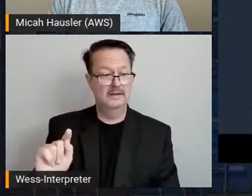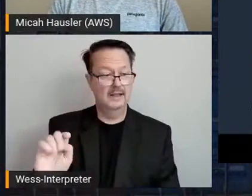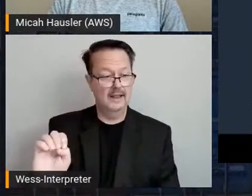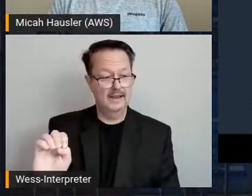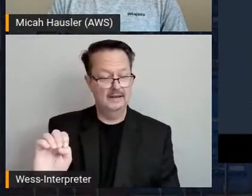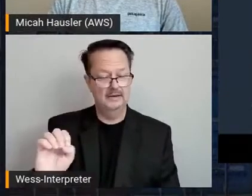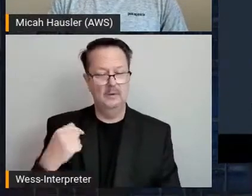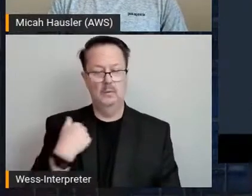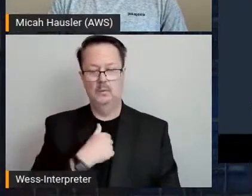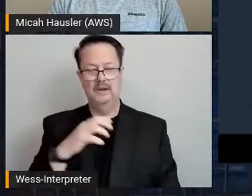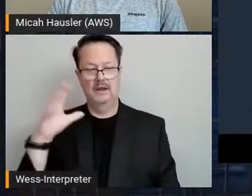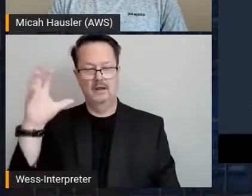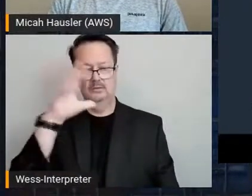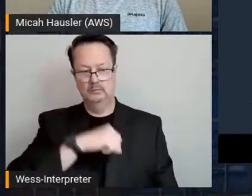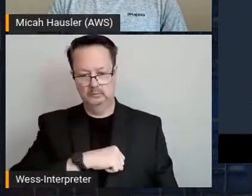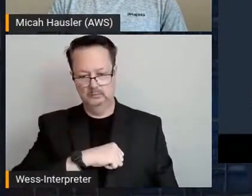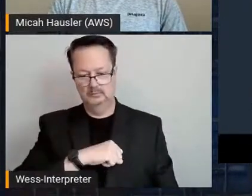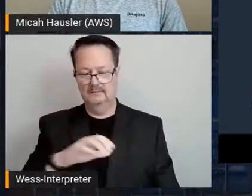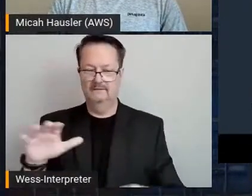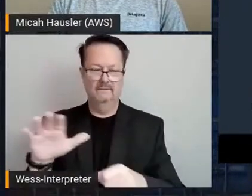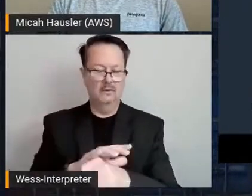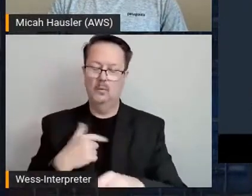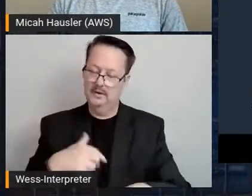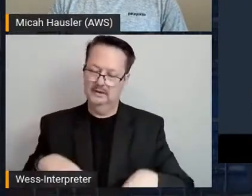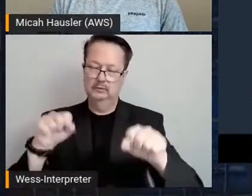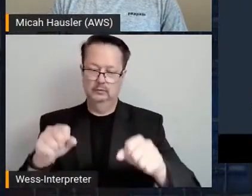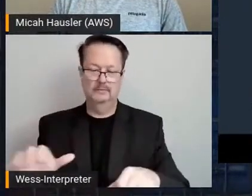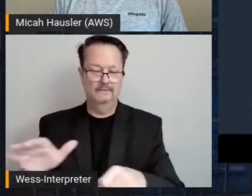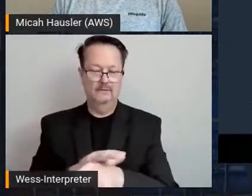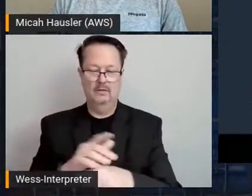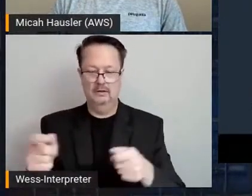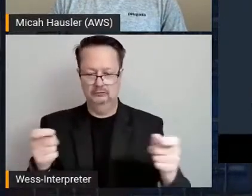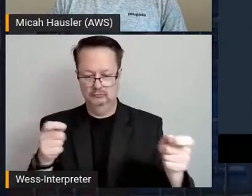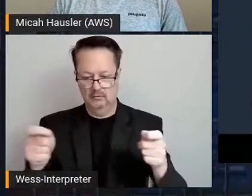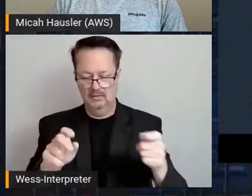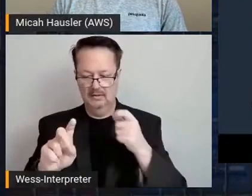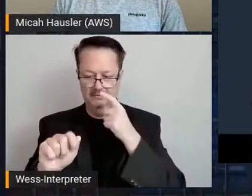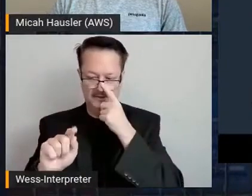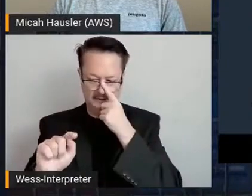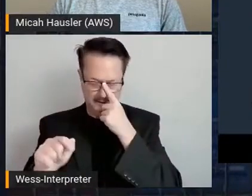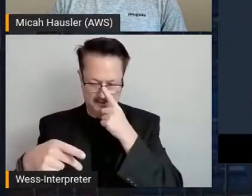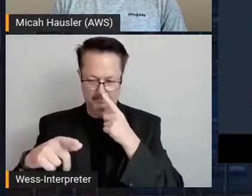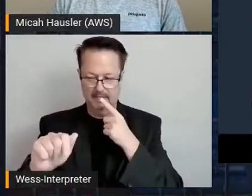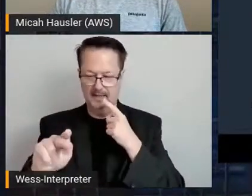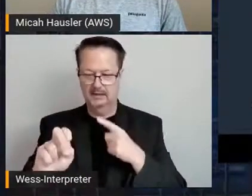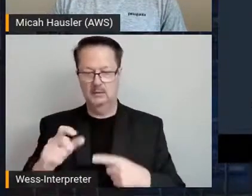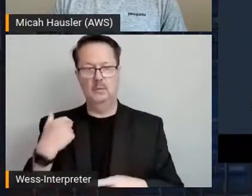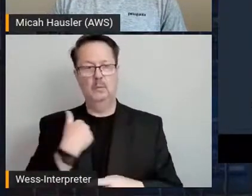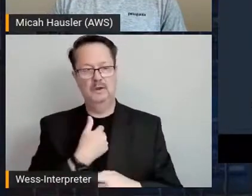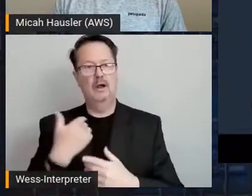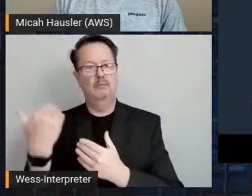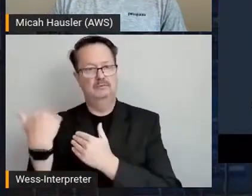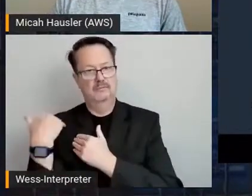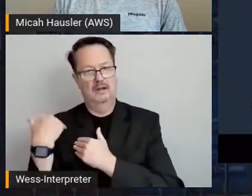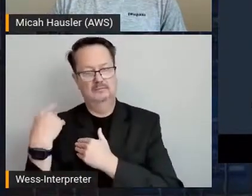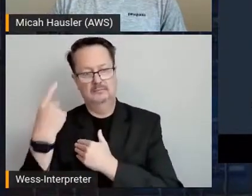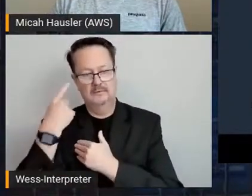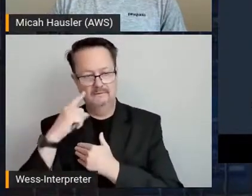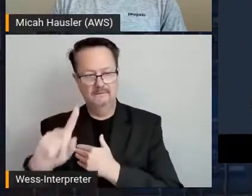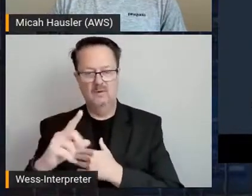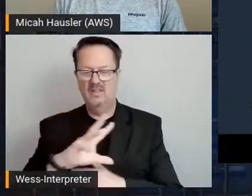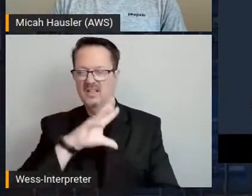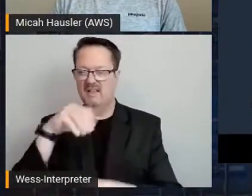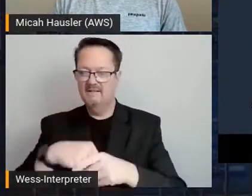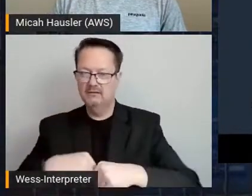we're assuming full control of the data plane in that we're responsible for the